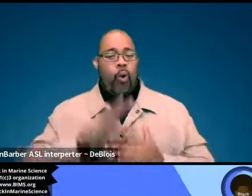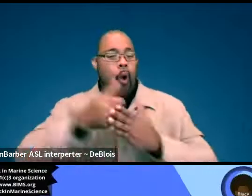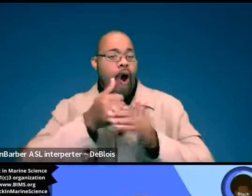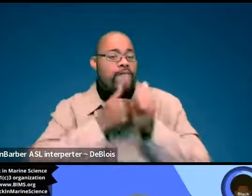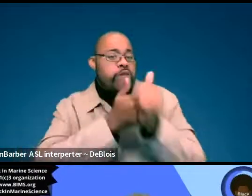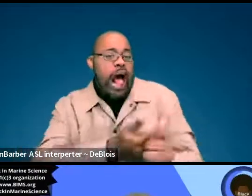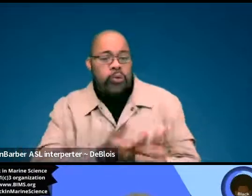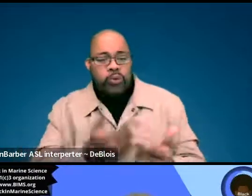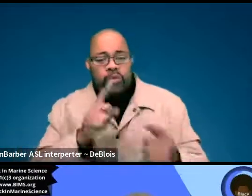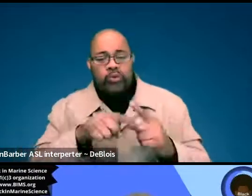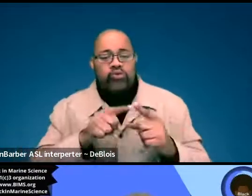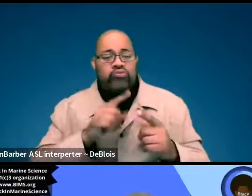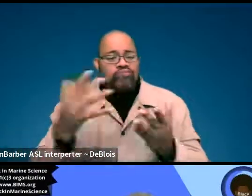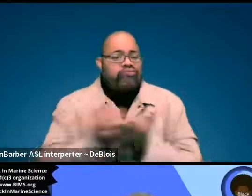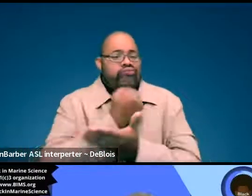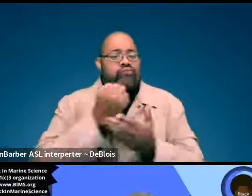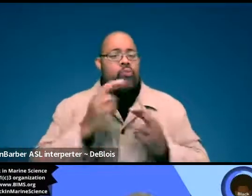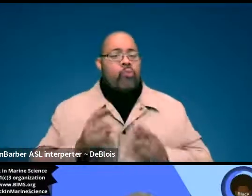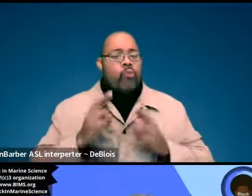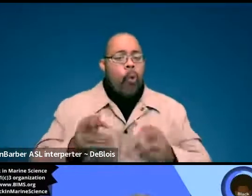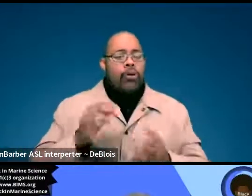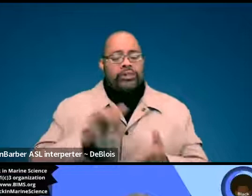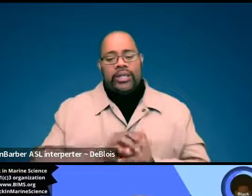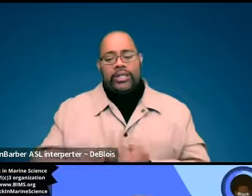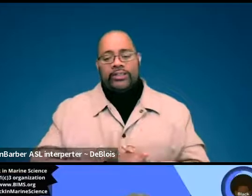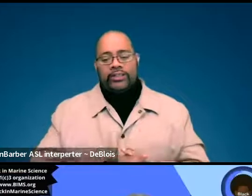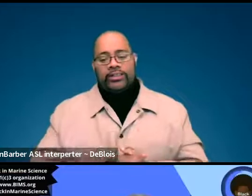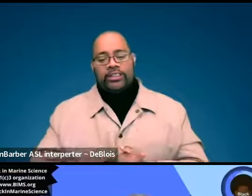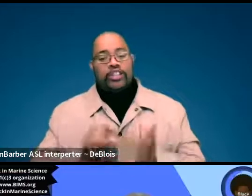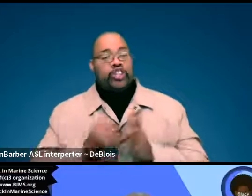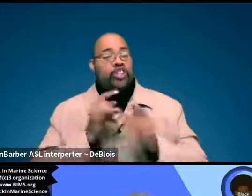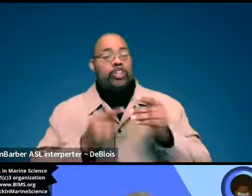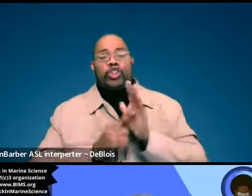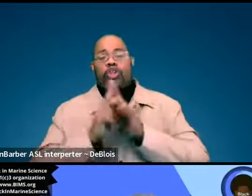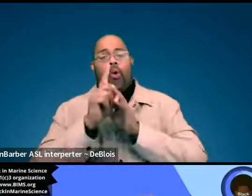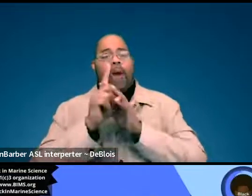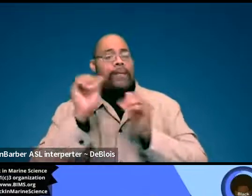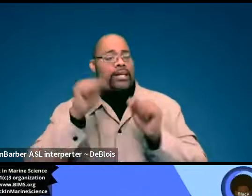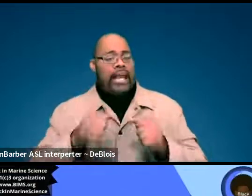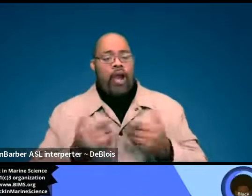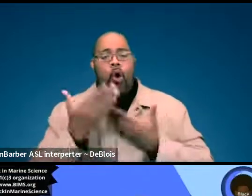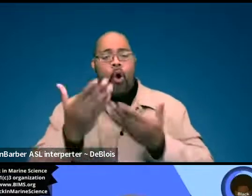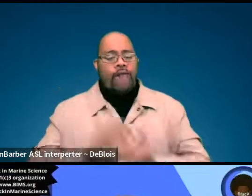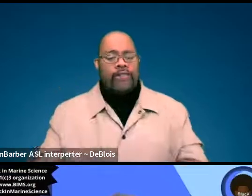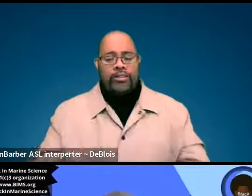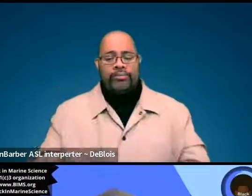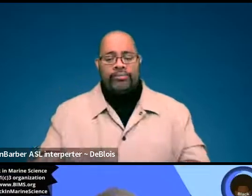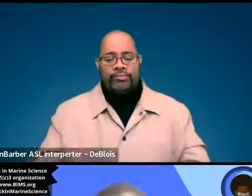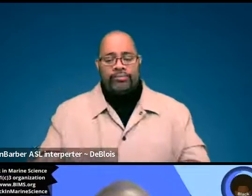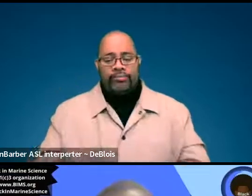followers to reap the rewards that just showing up can offer. Like you,